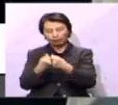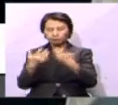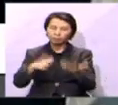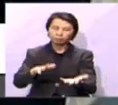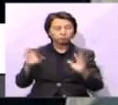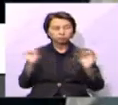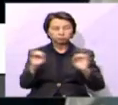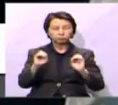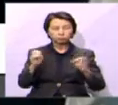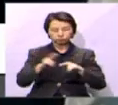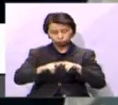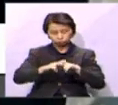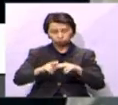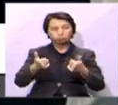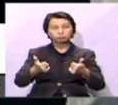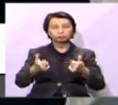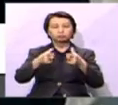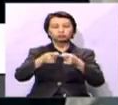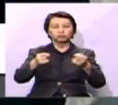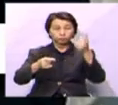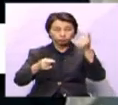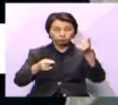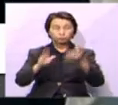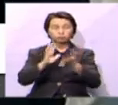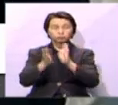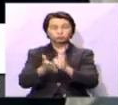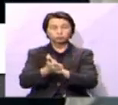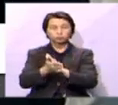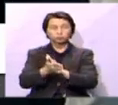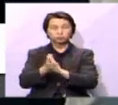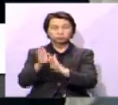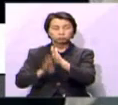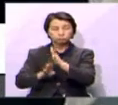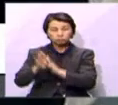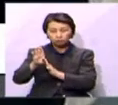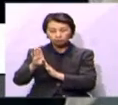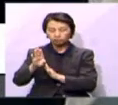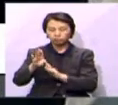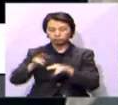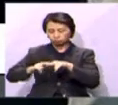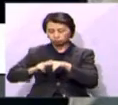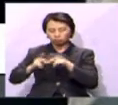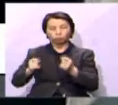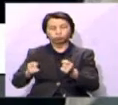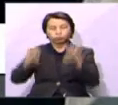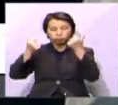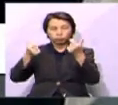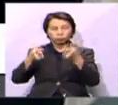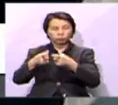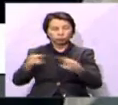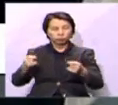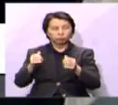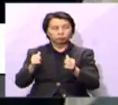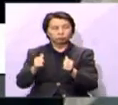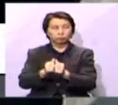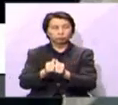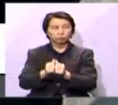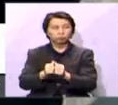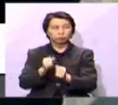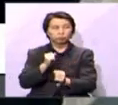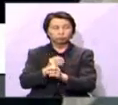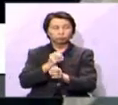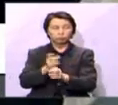This the merit of Shinkansen is based upon the superiority of the